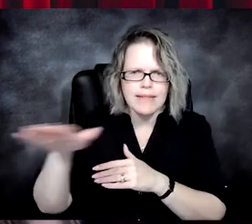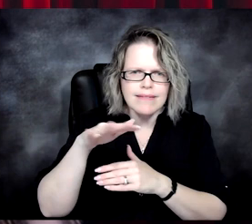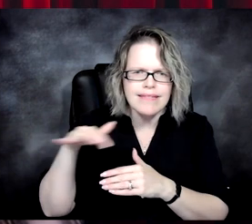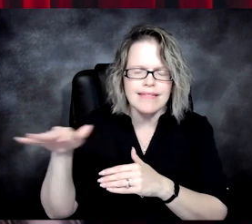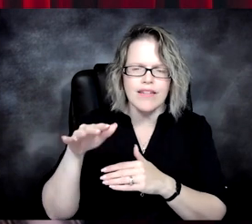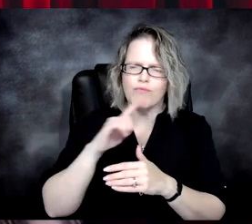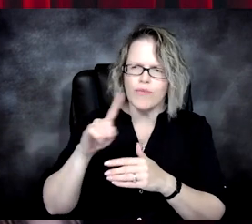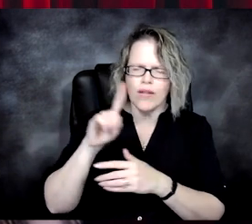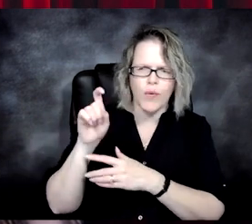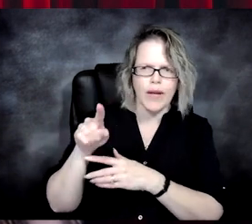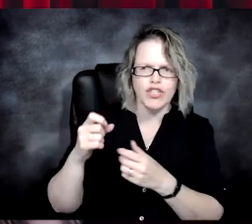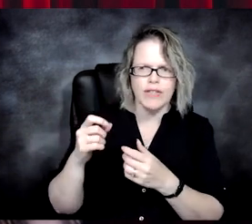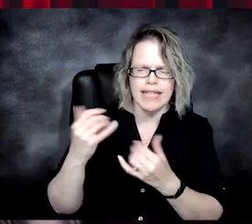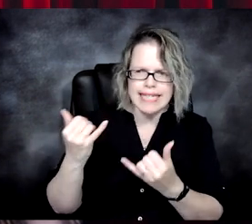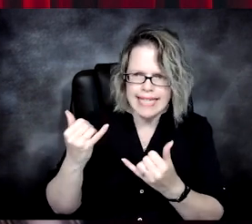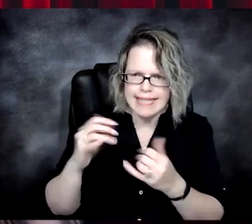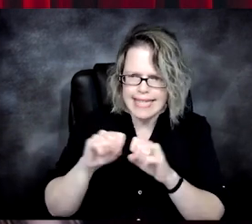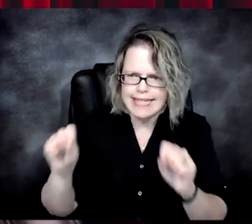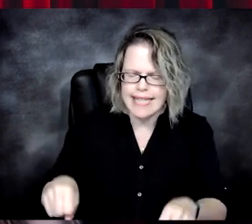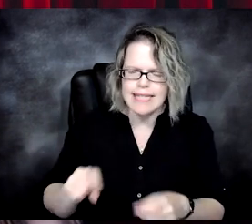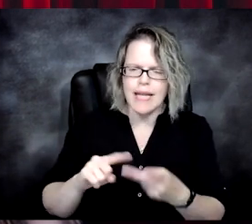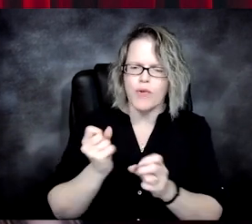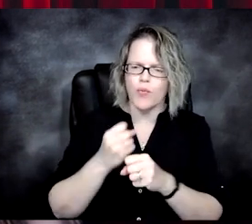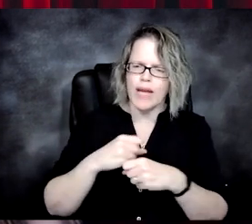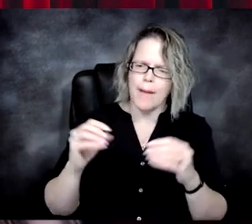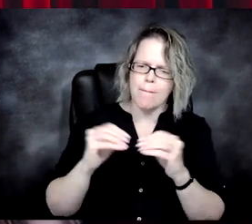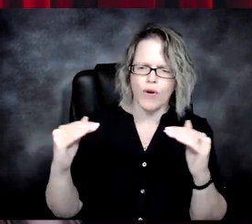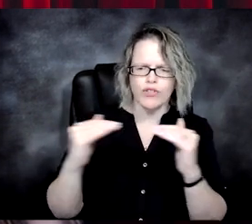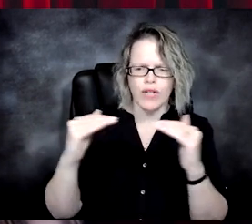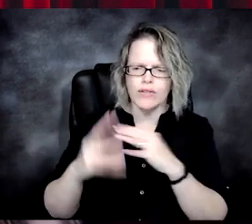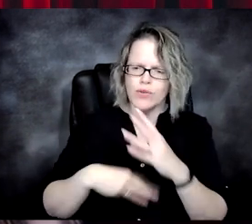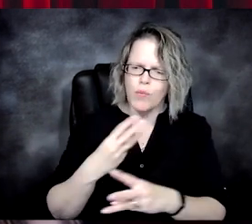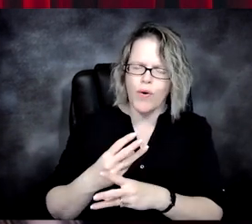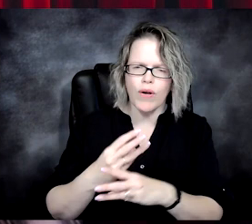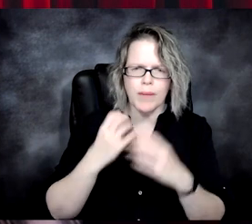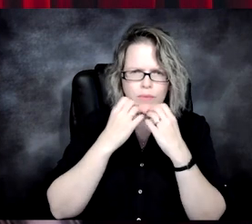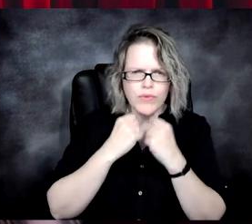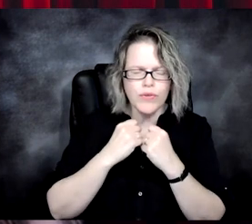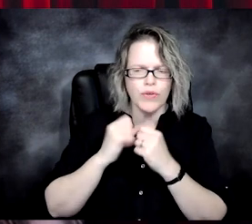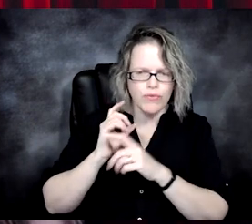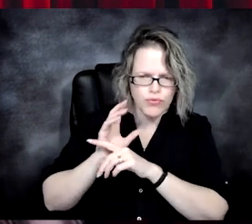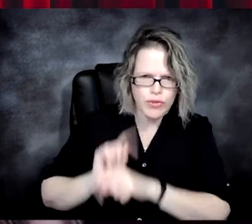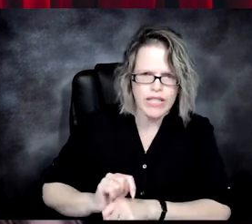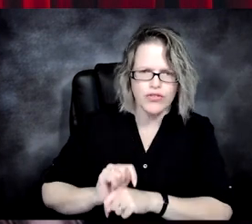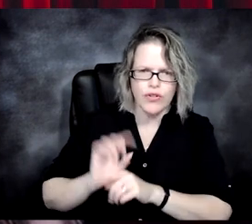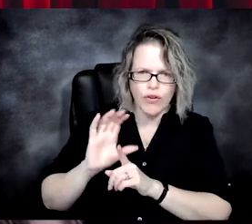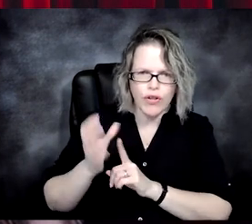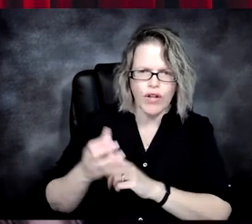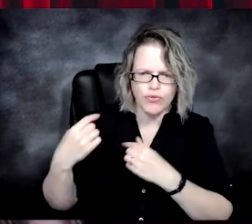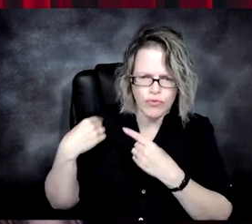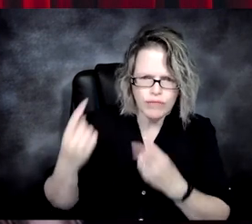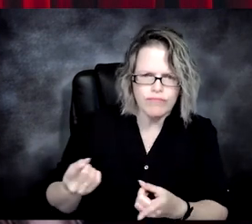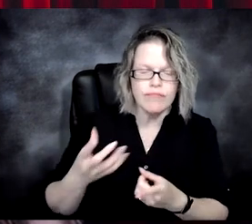systems, strengthen communities, create a more just world, preserve traditional cultural practices. It